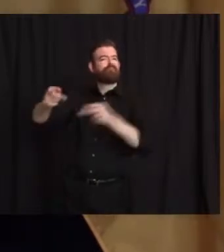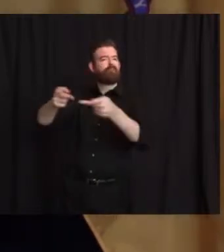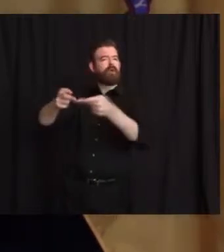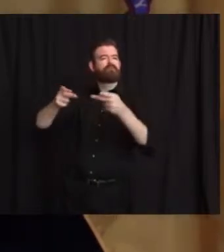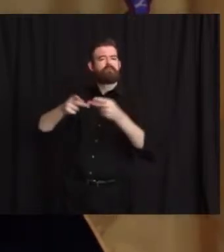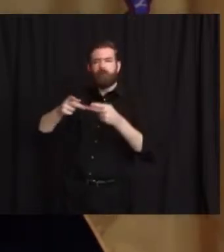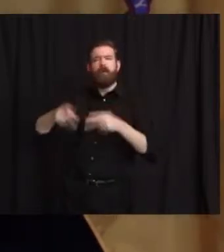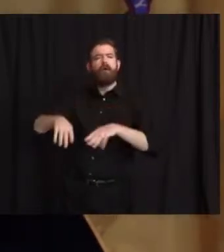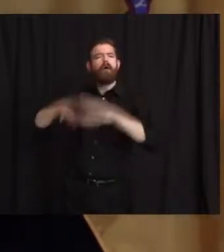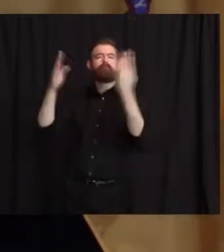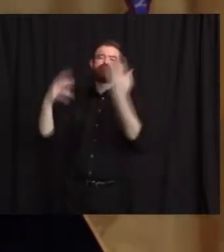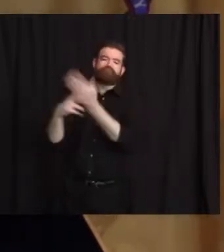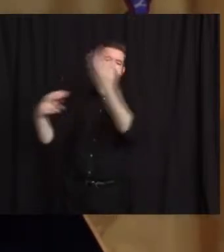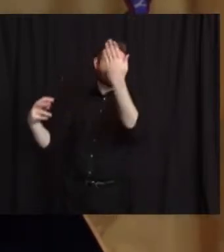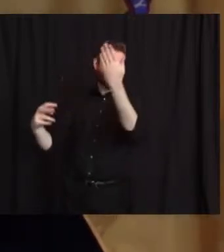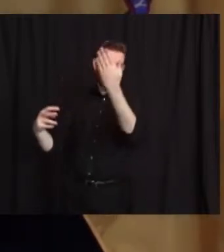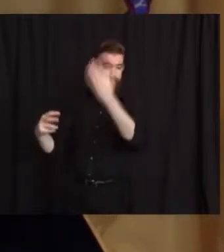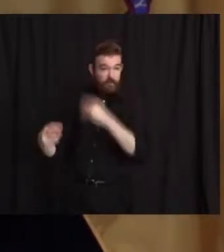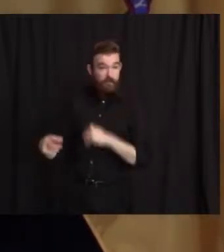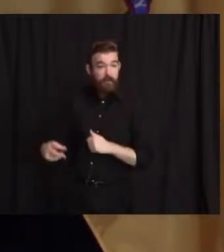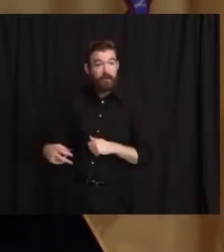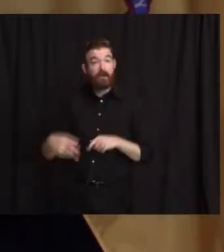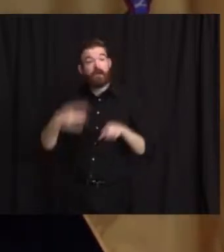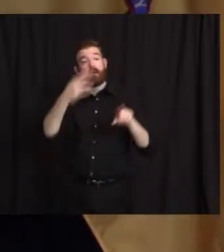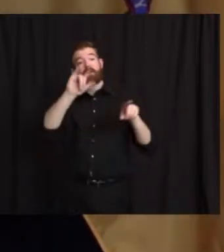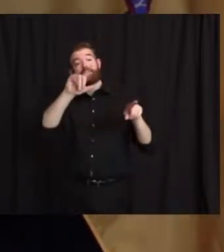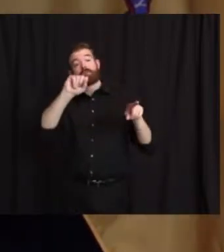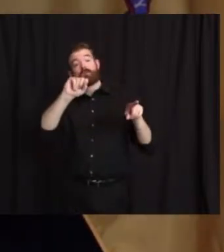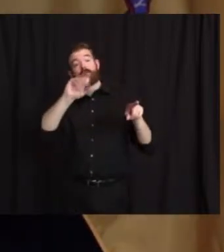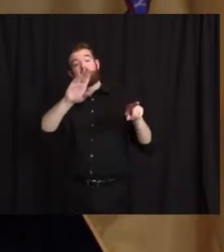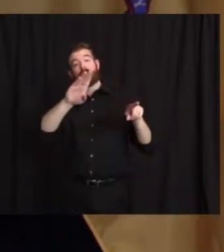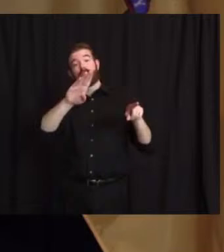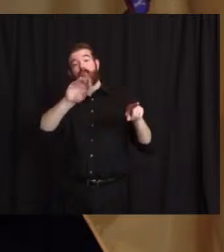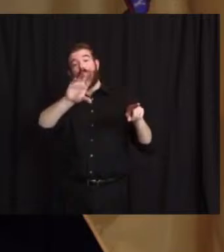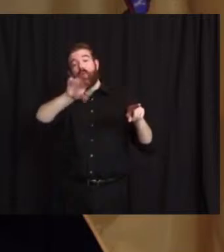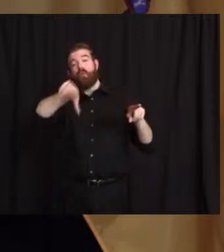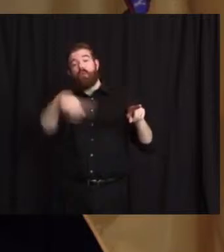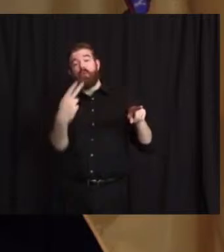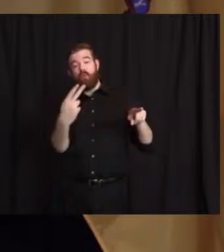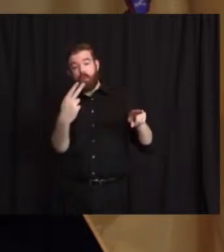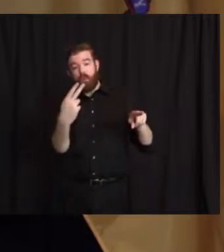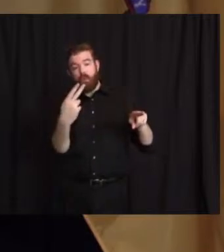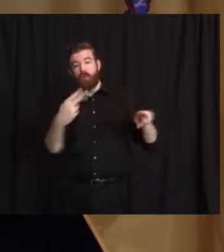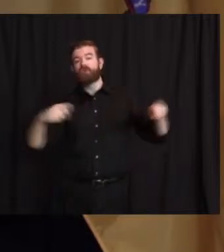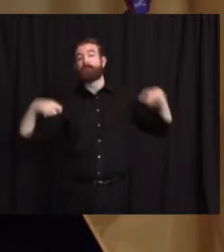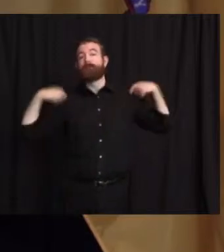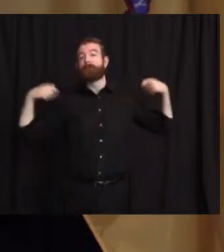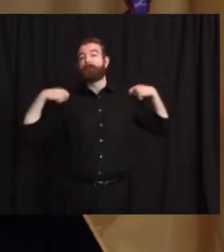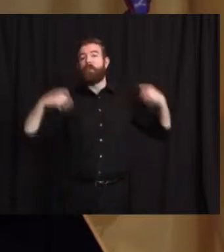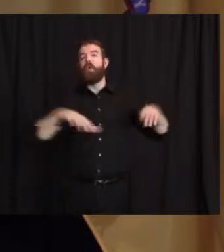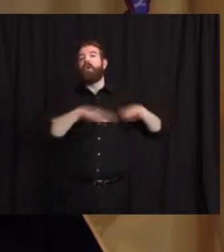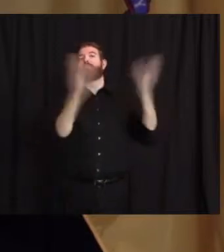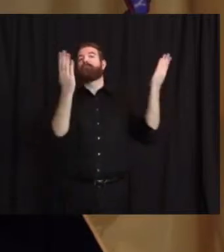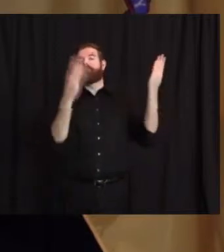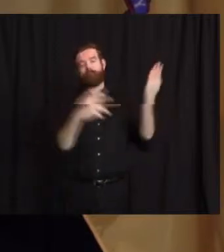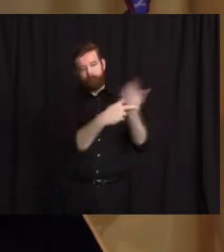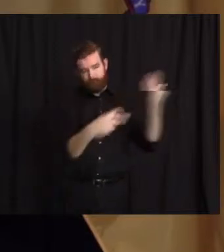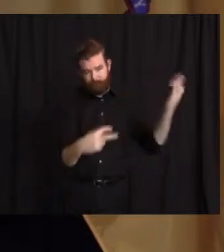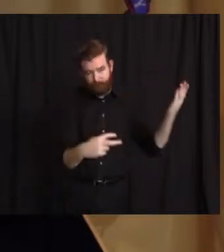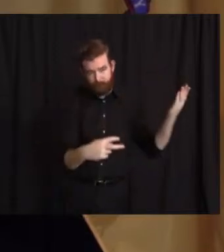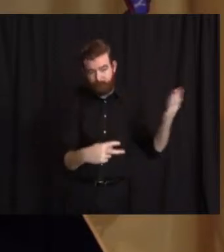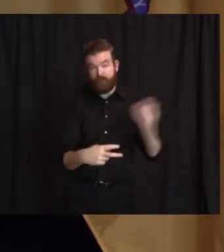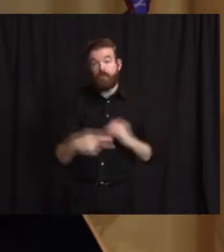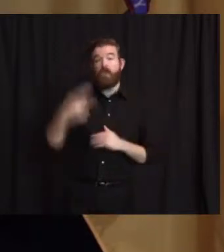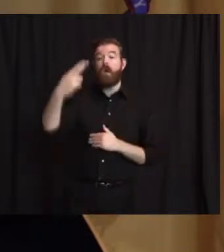gym owner was cited for EO violation for being open. In Hoboken, a pizzeria owner was cited for having both indoor